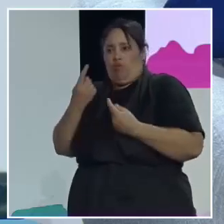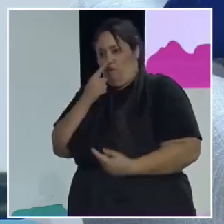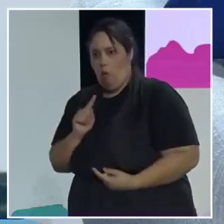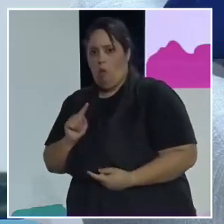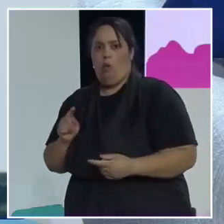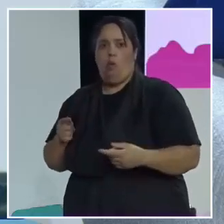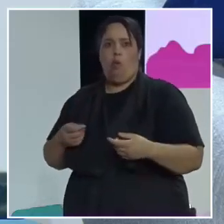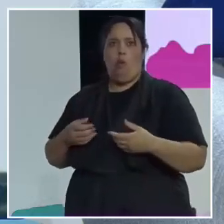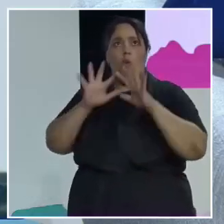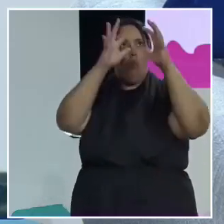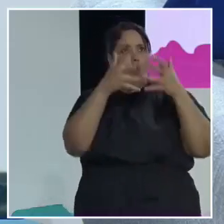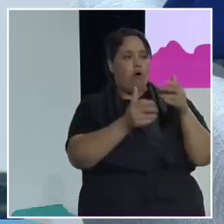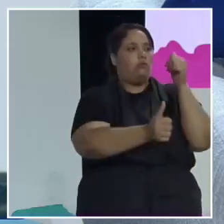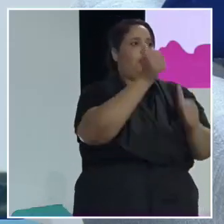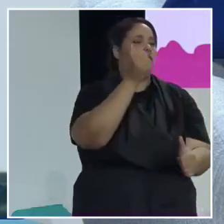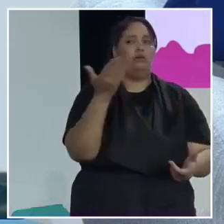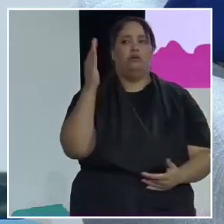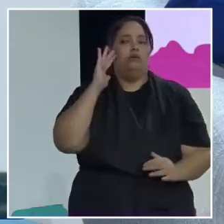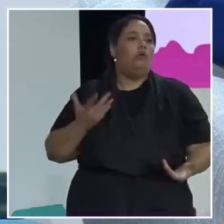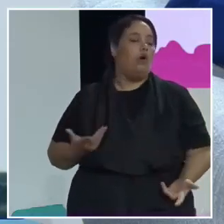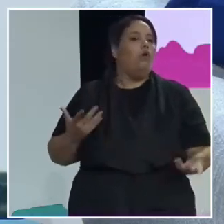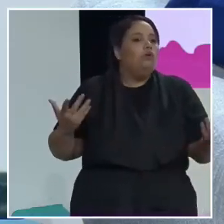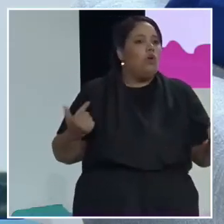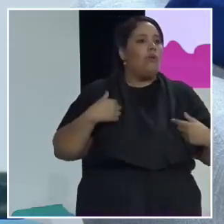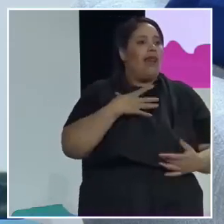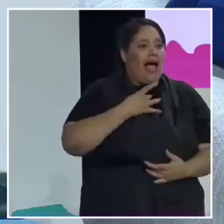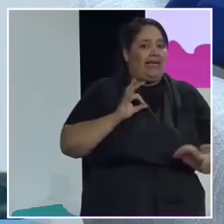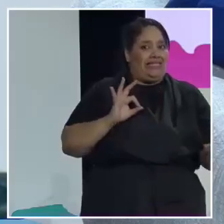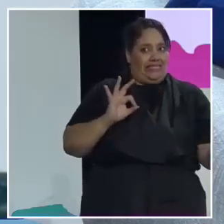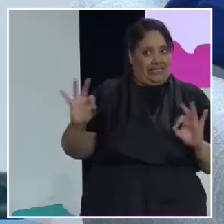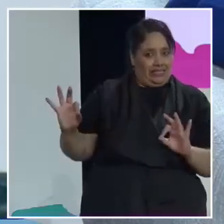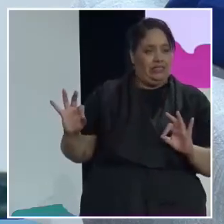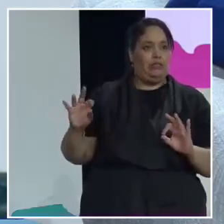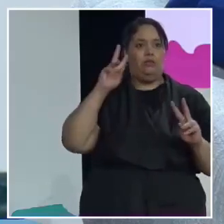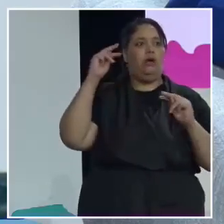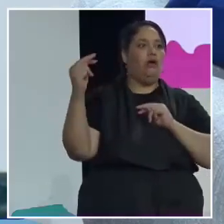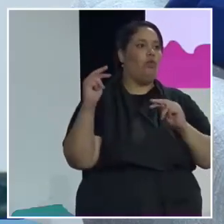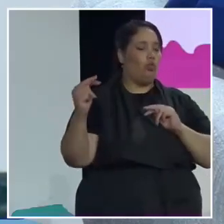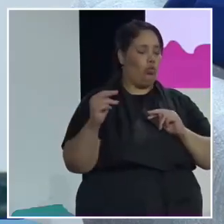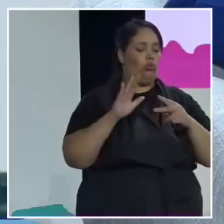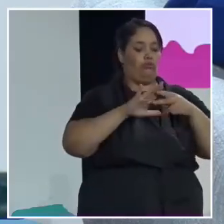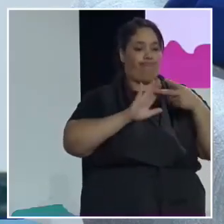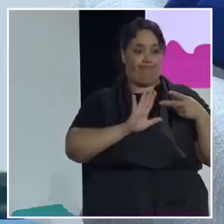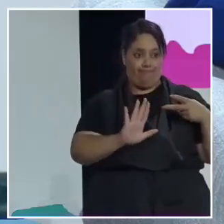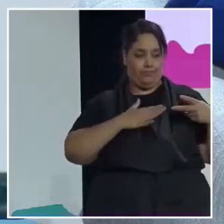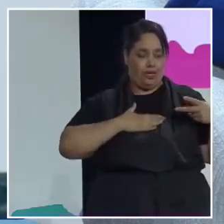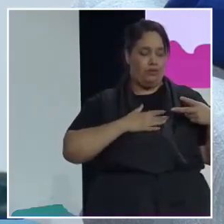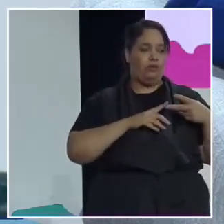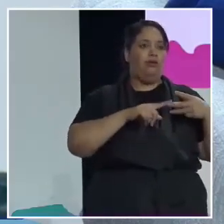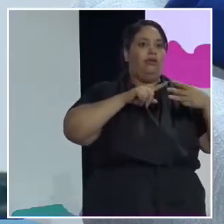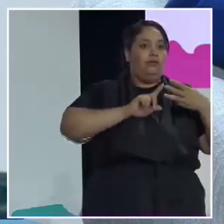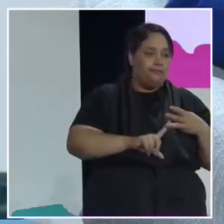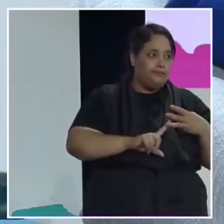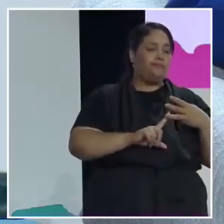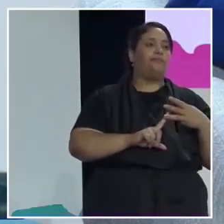to make the world a better place. And so I like that mechanism. So that's point number 2. And then point